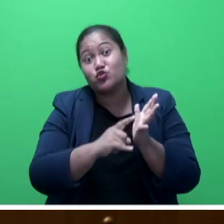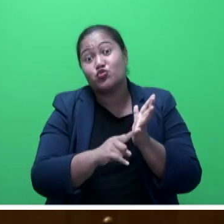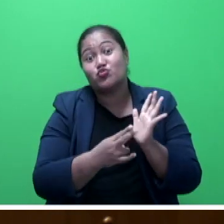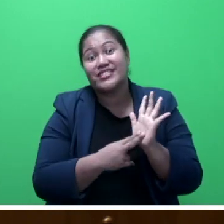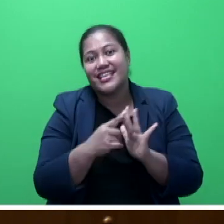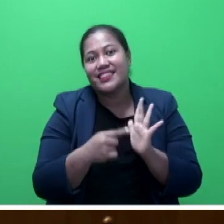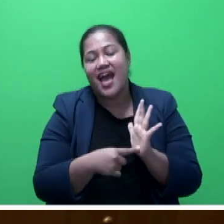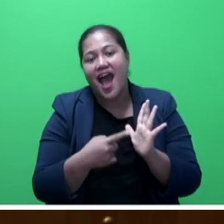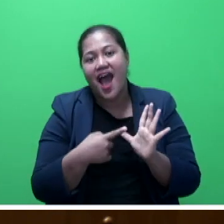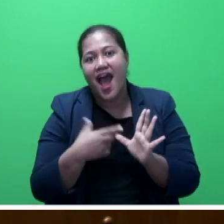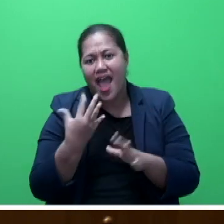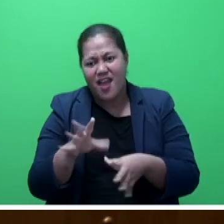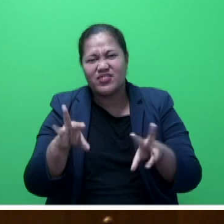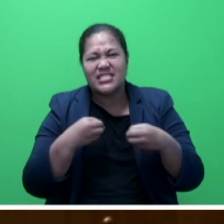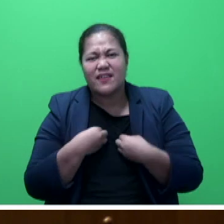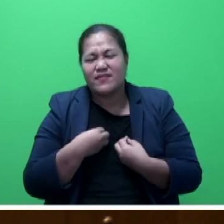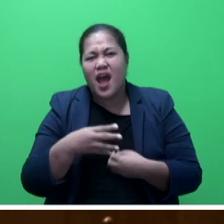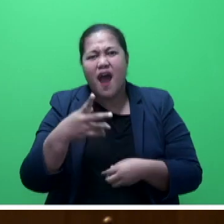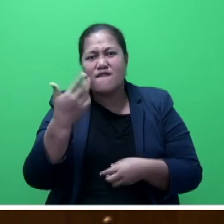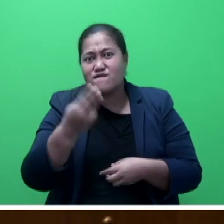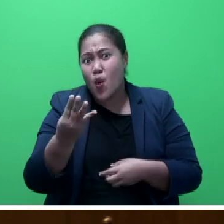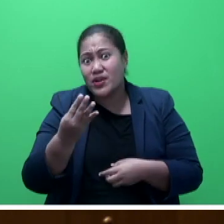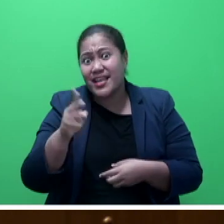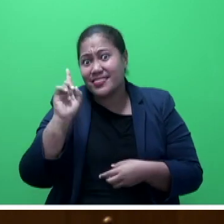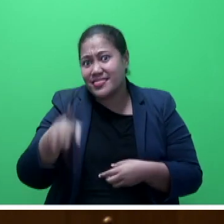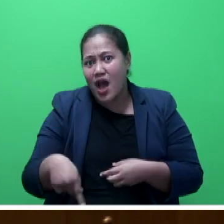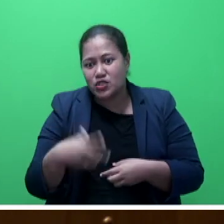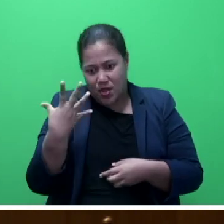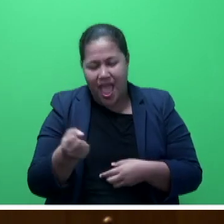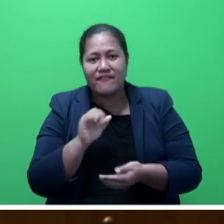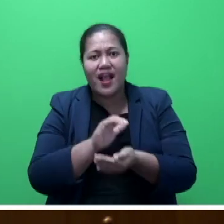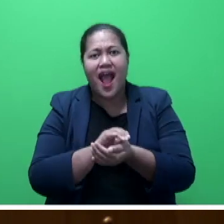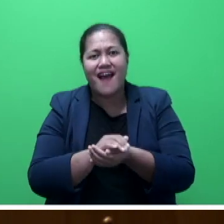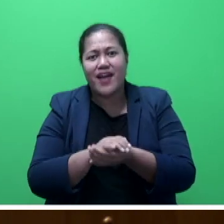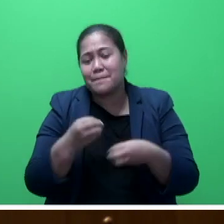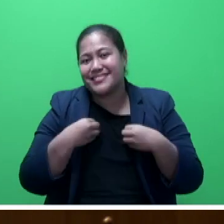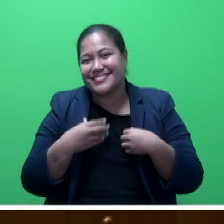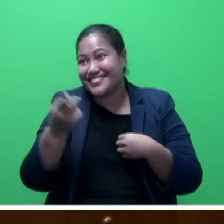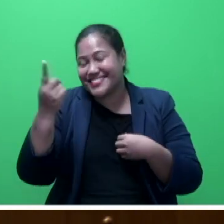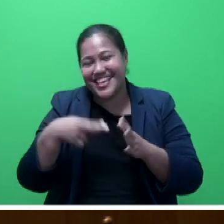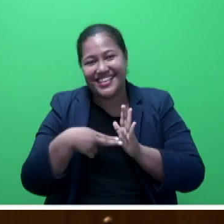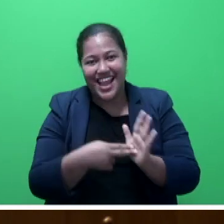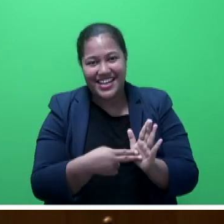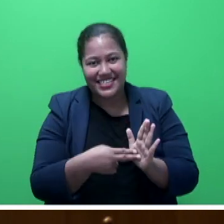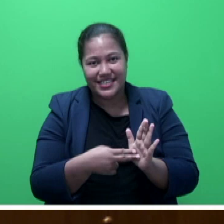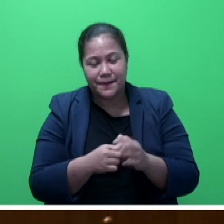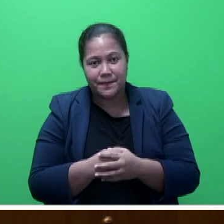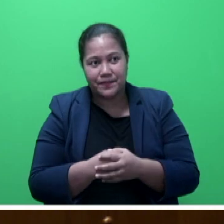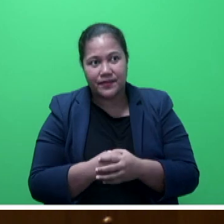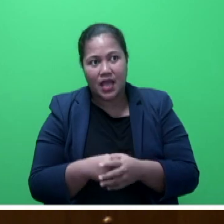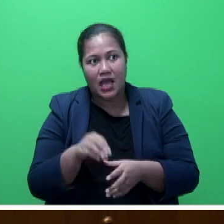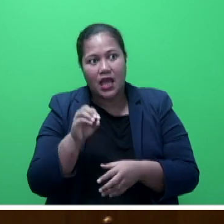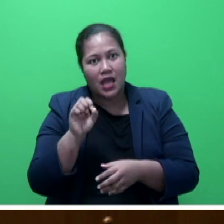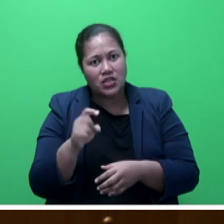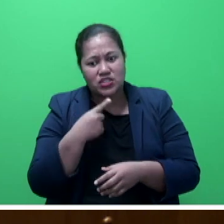loan worth $14,000 to sustain her cover business in Nandi. She, like many, felt the crunch of